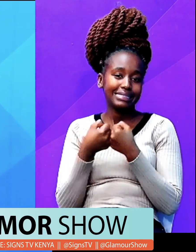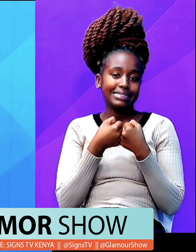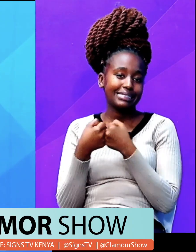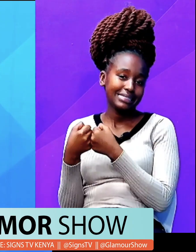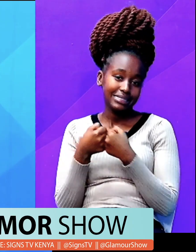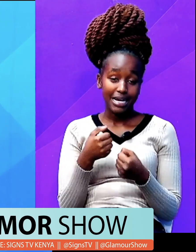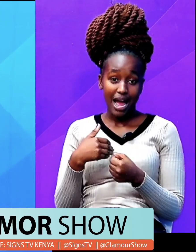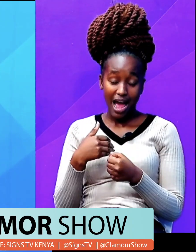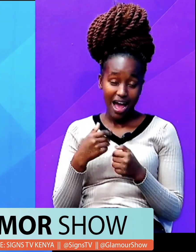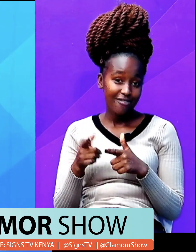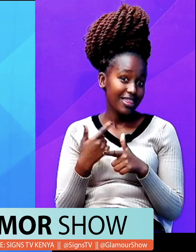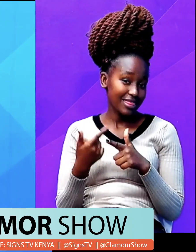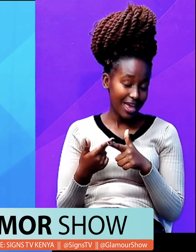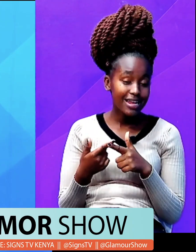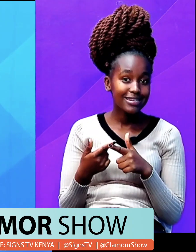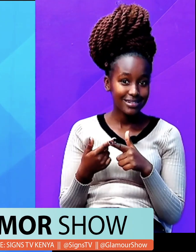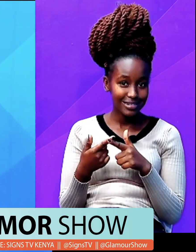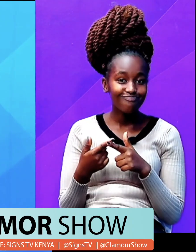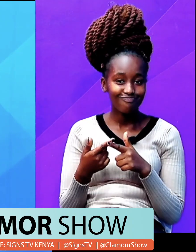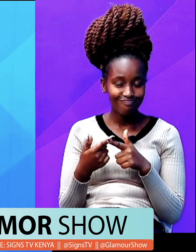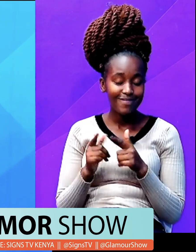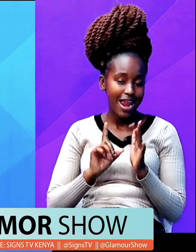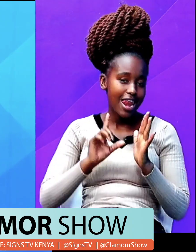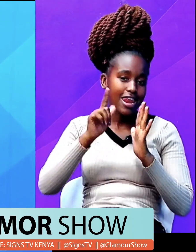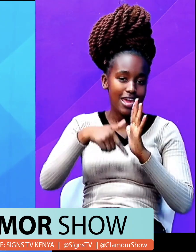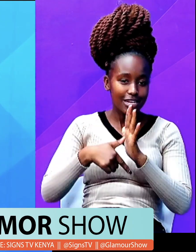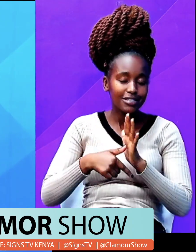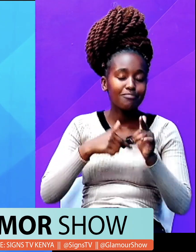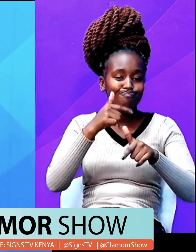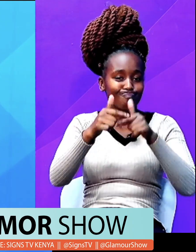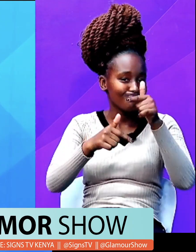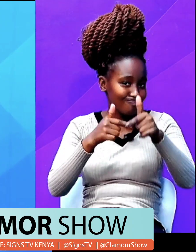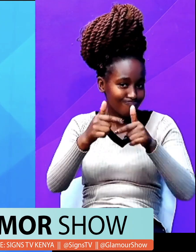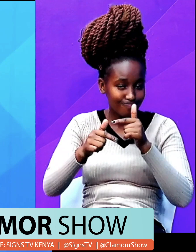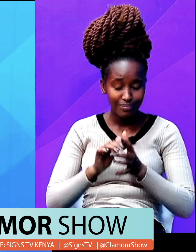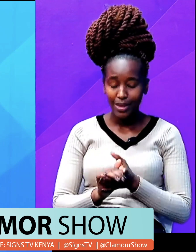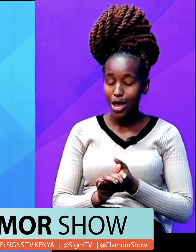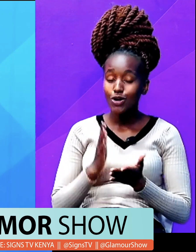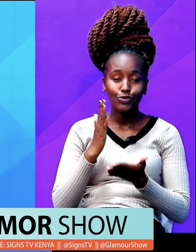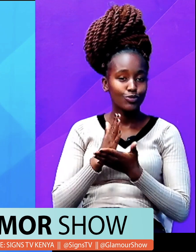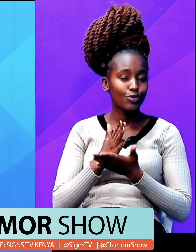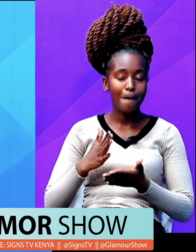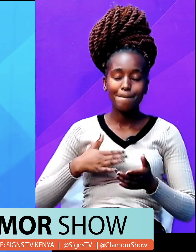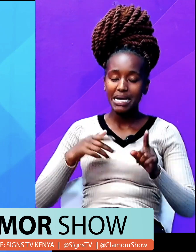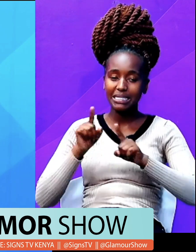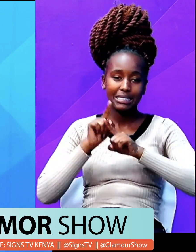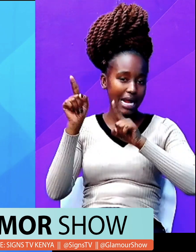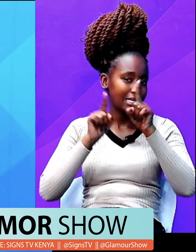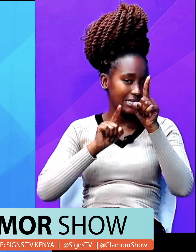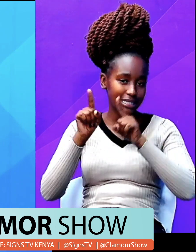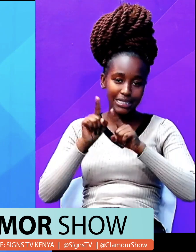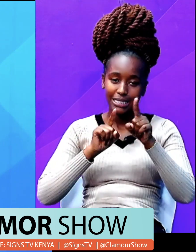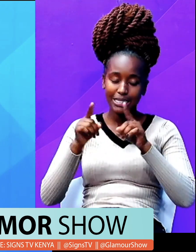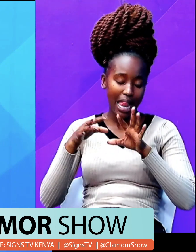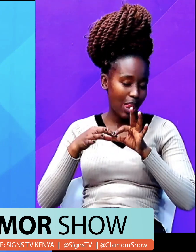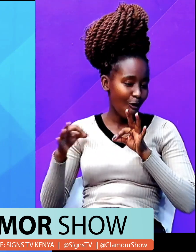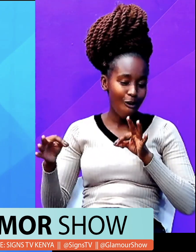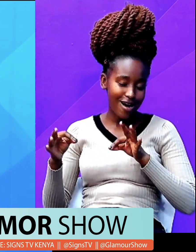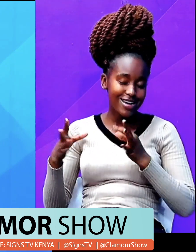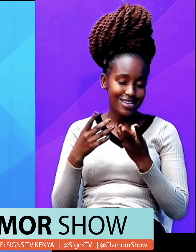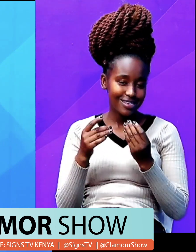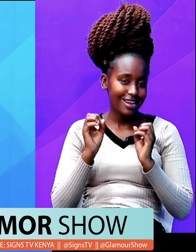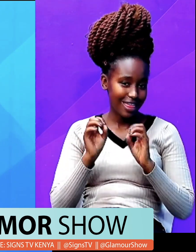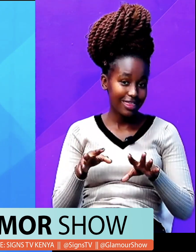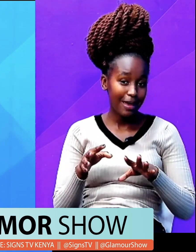and yeah, I would say it's been quite a journey to where I am right now. Yeah,